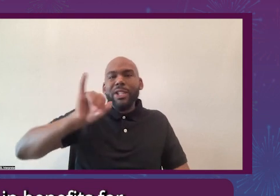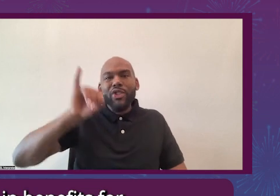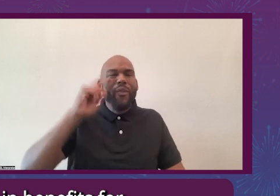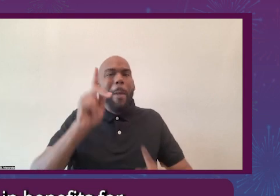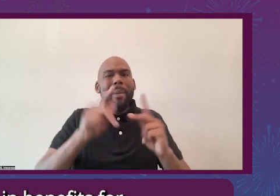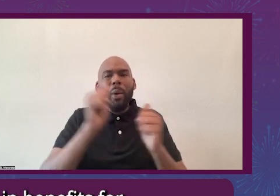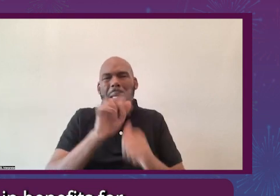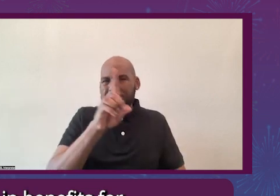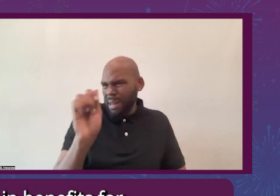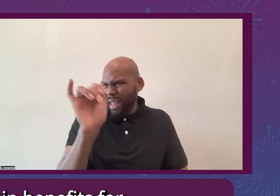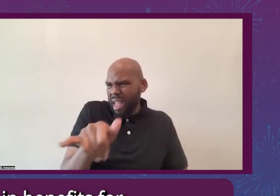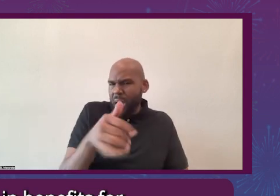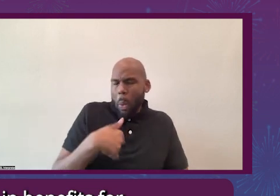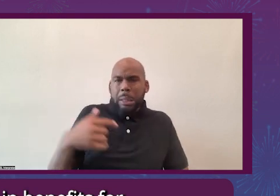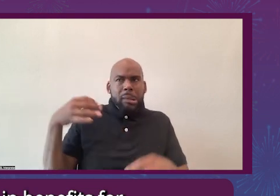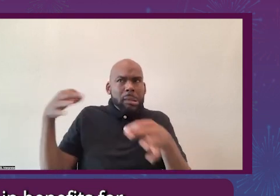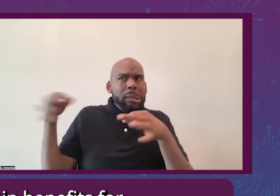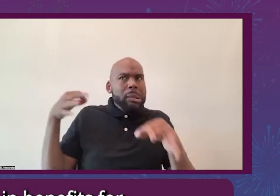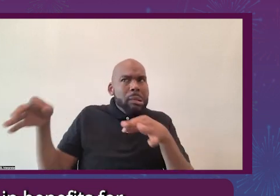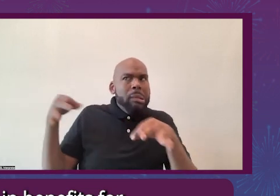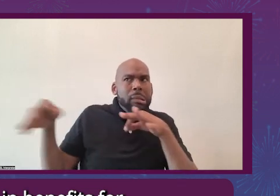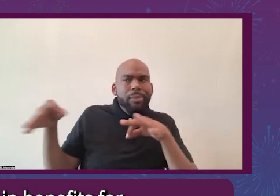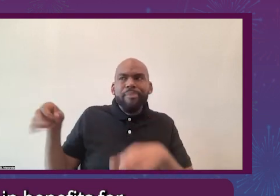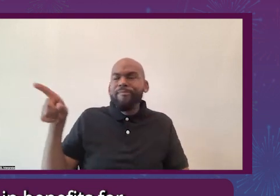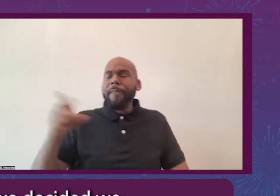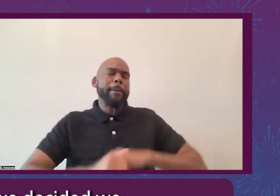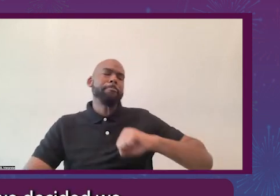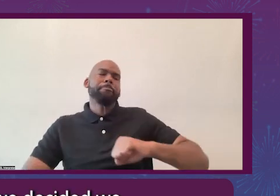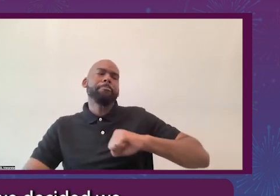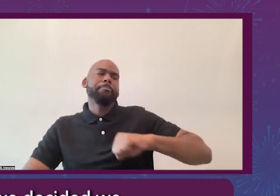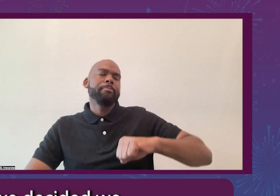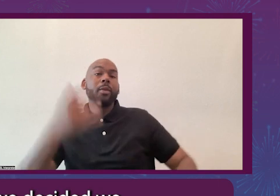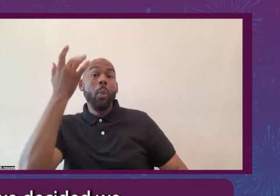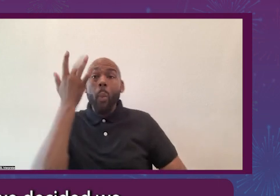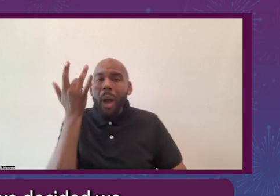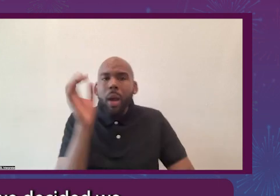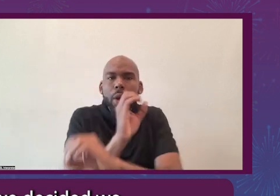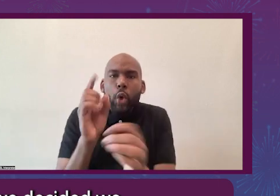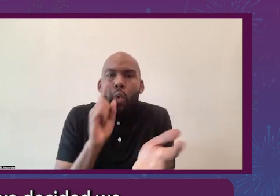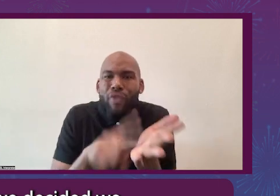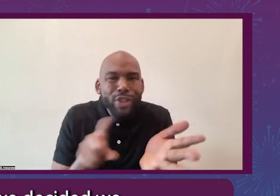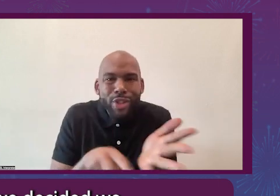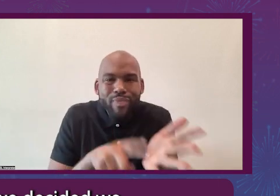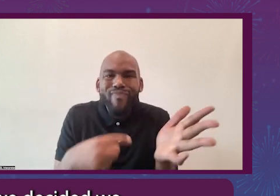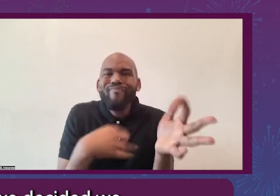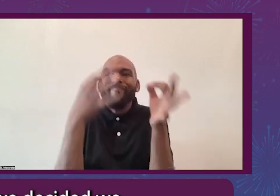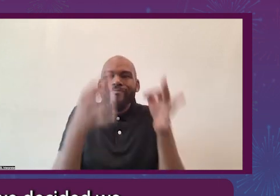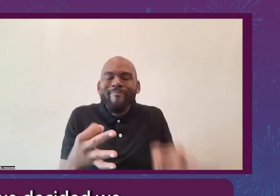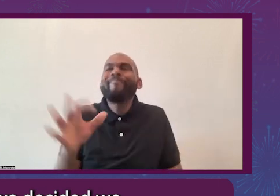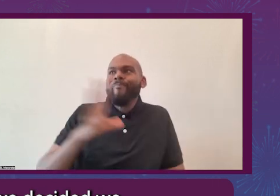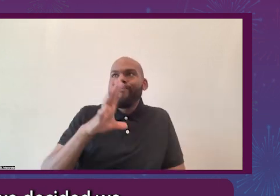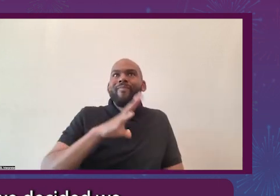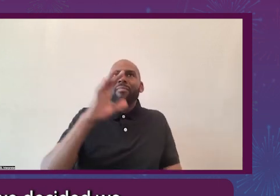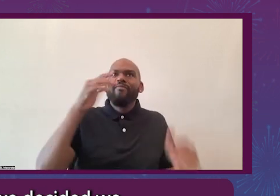for disabled people and stuff like that. And because there was no research. And so we decided we wanted to have